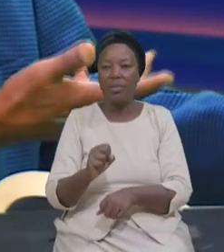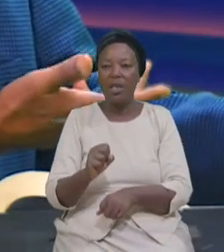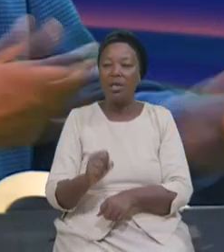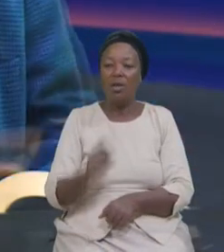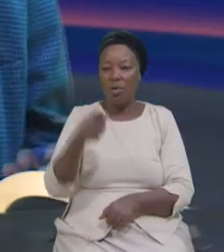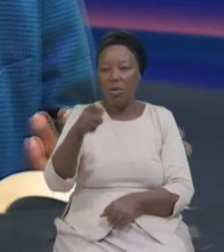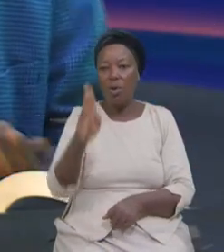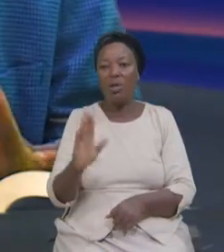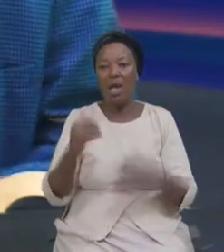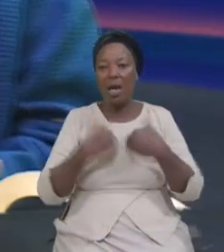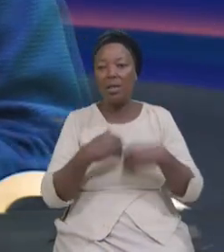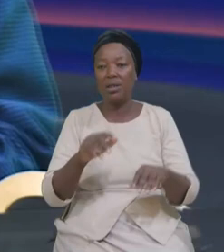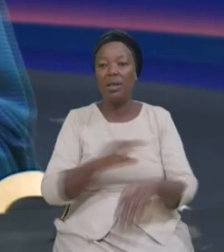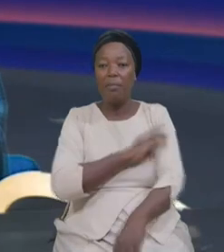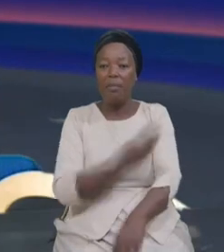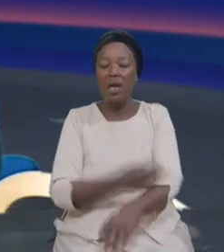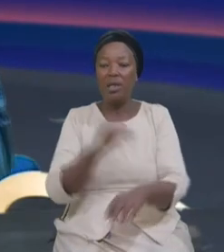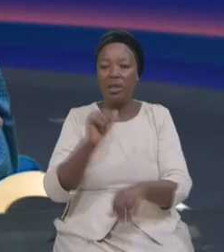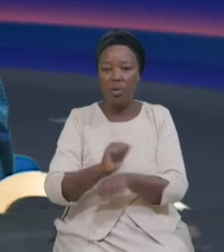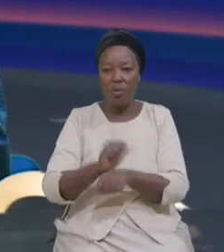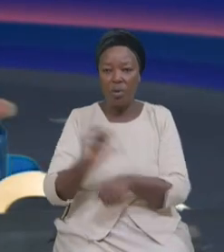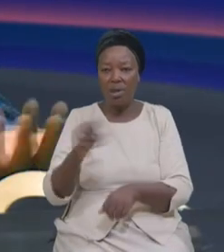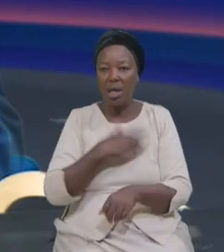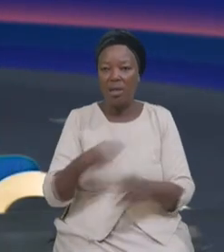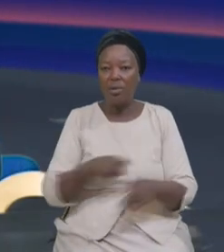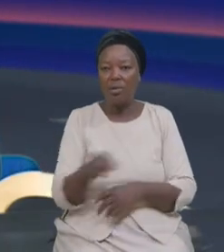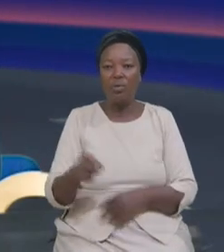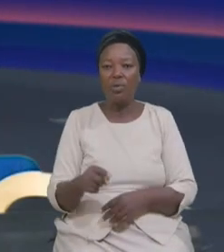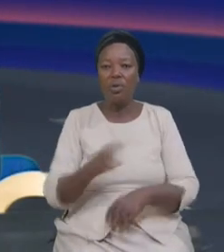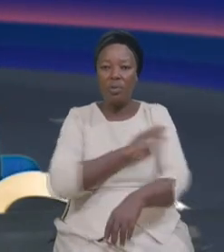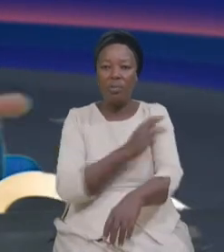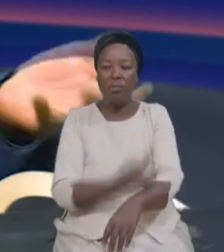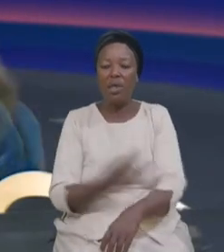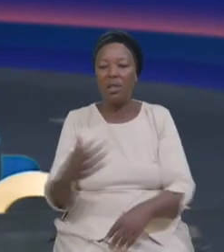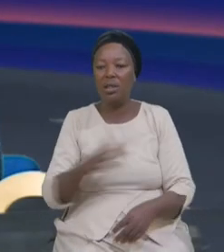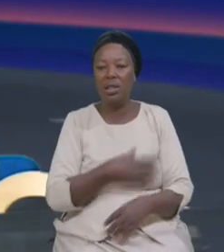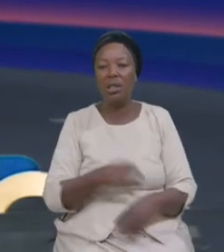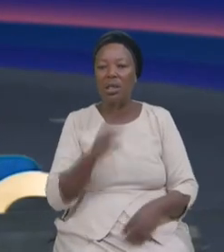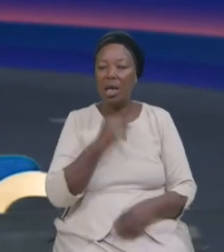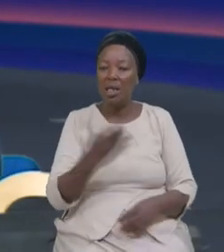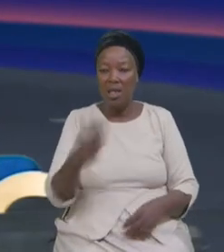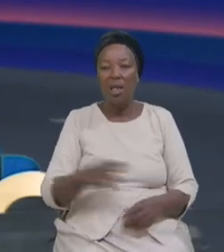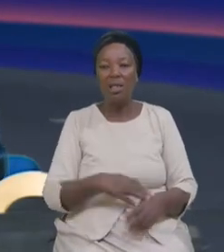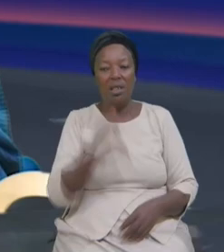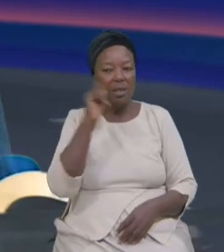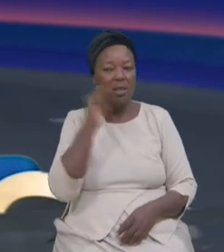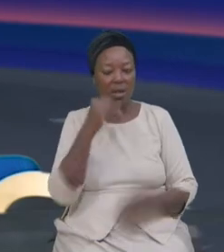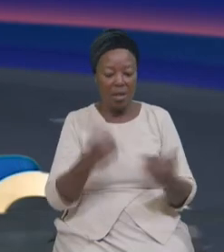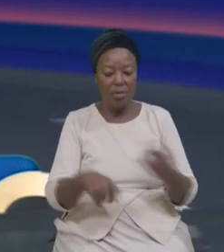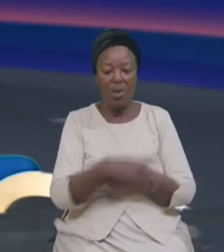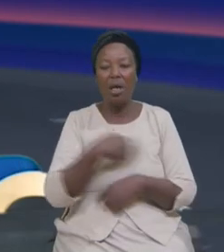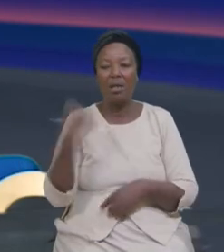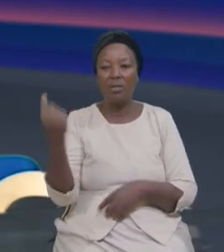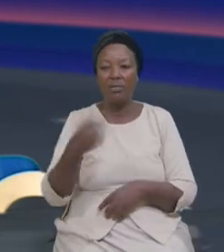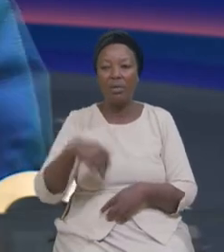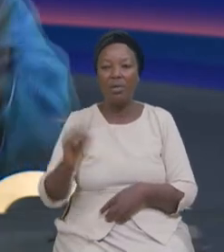mighty deeds, and those mighty deeds, as God is still the same yesterday, today, and forever, he's still doing all those